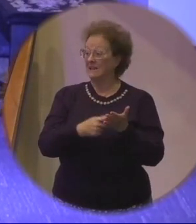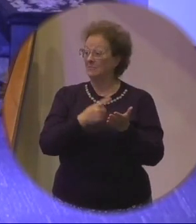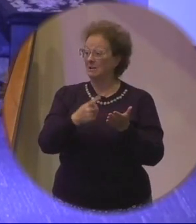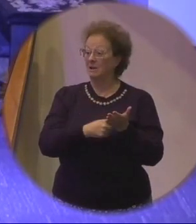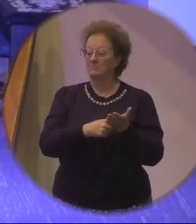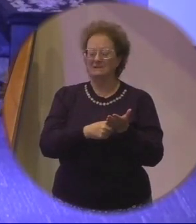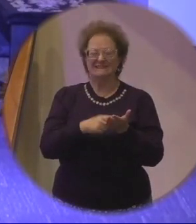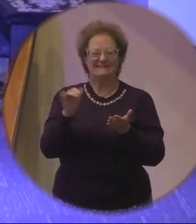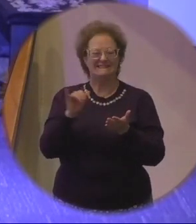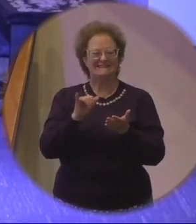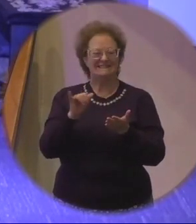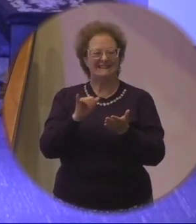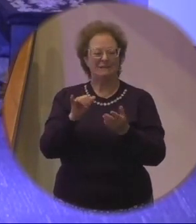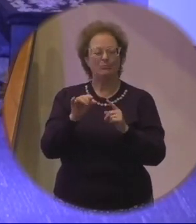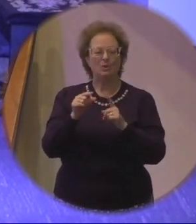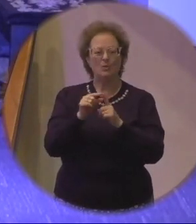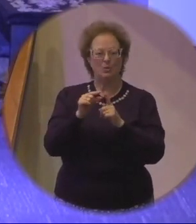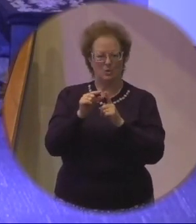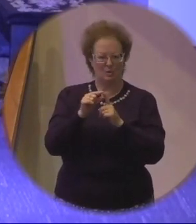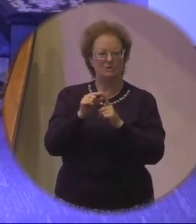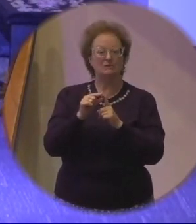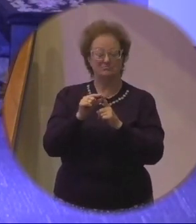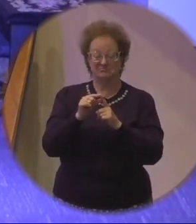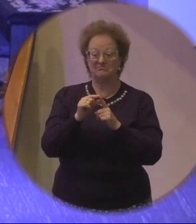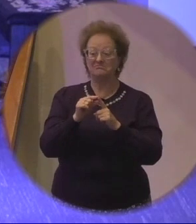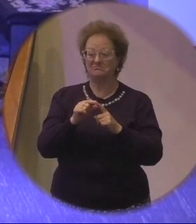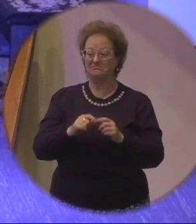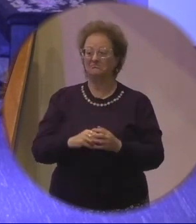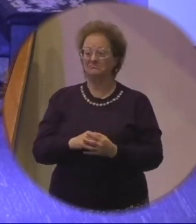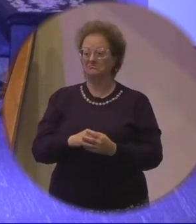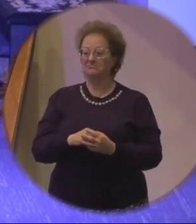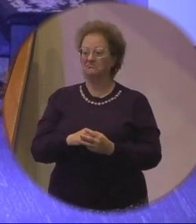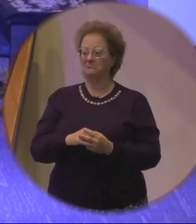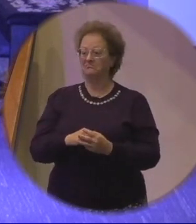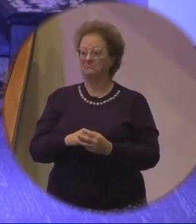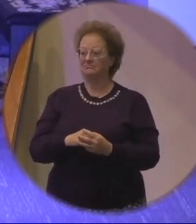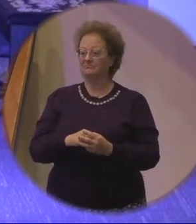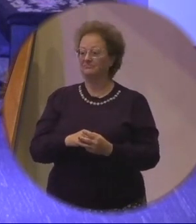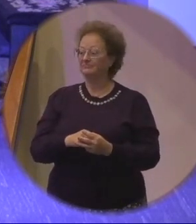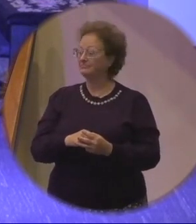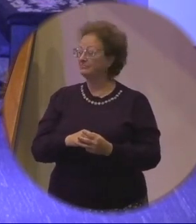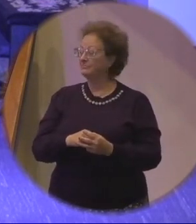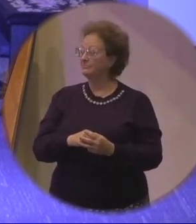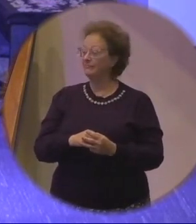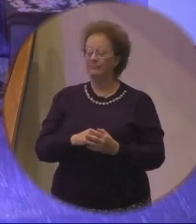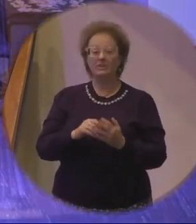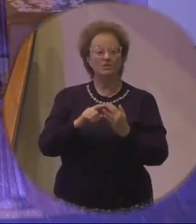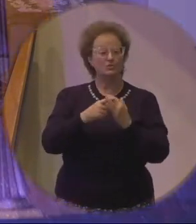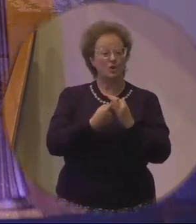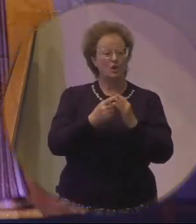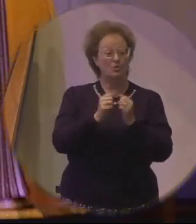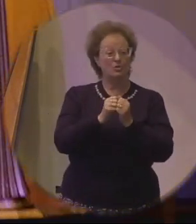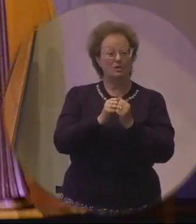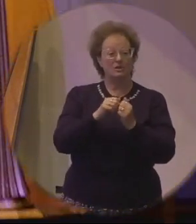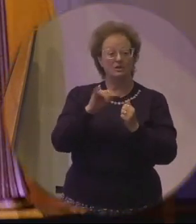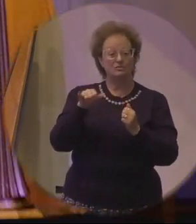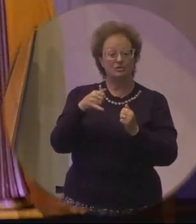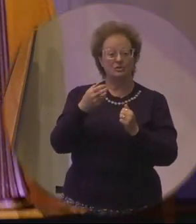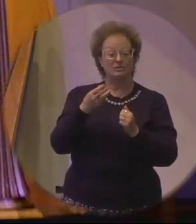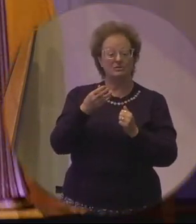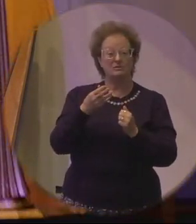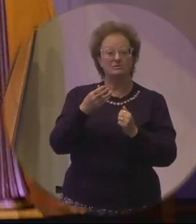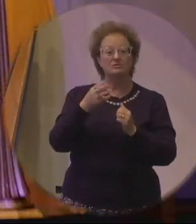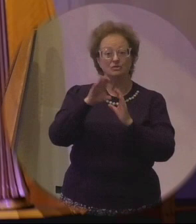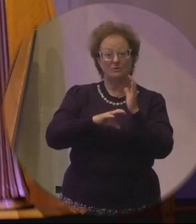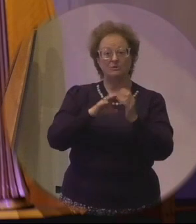common language in those two passages, and I'll show you why and how they point to Jesus. So let's start, first of all, in John chapter